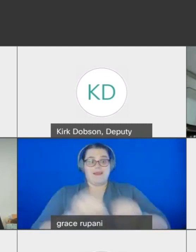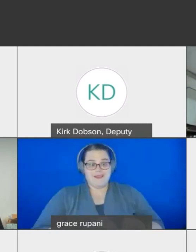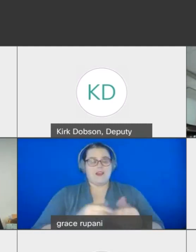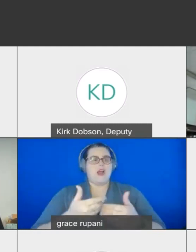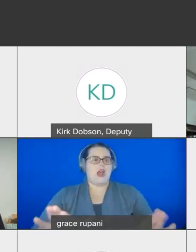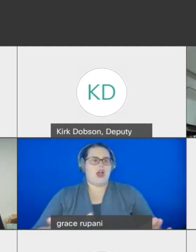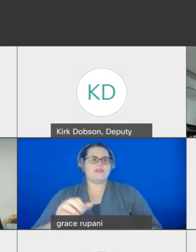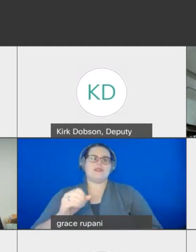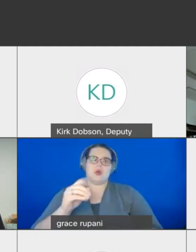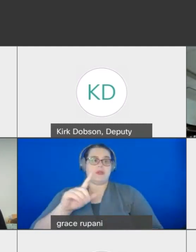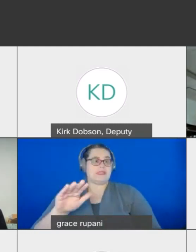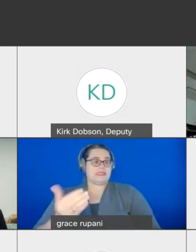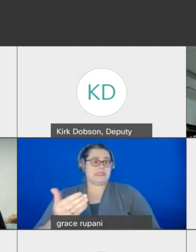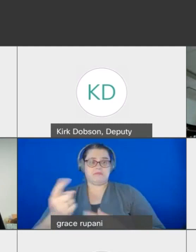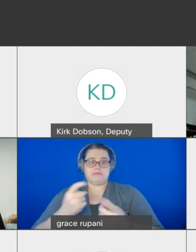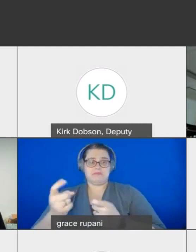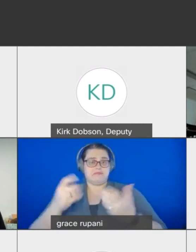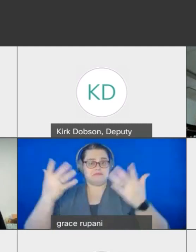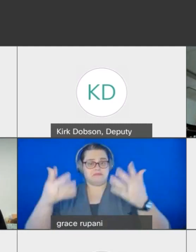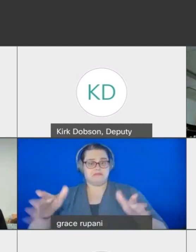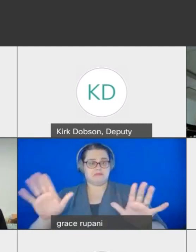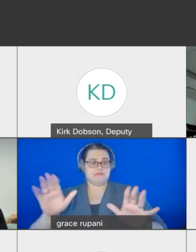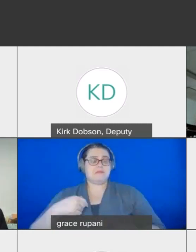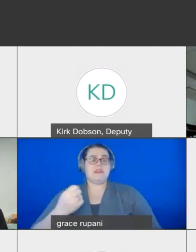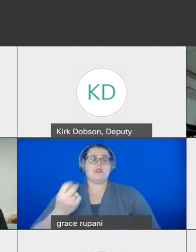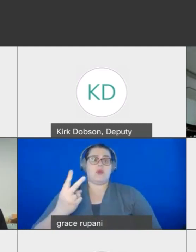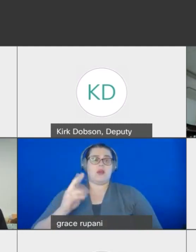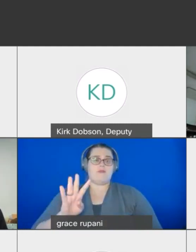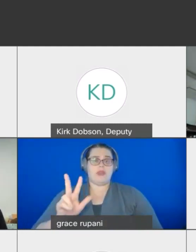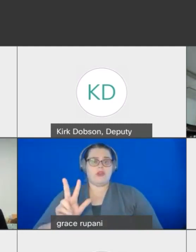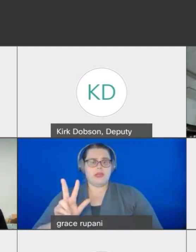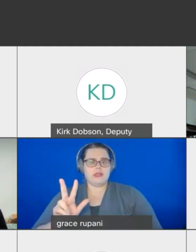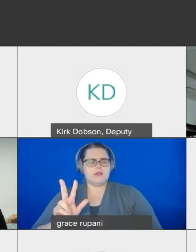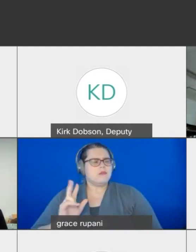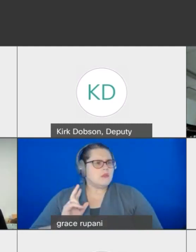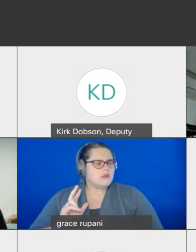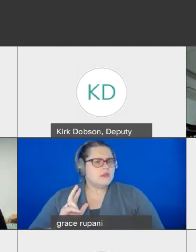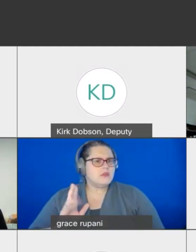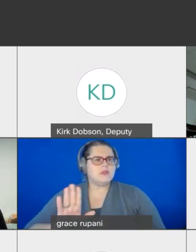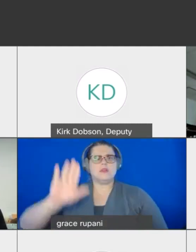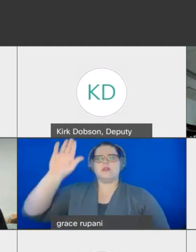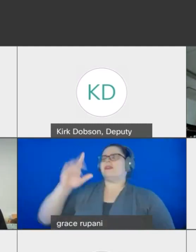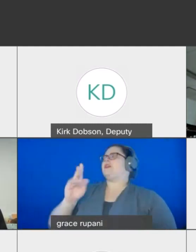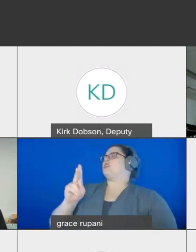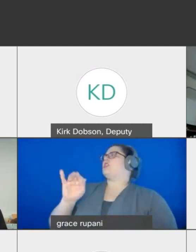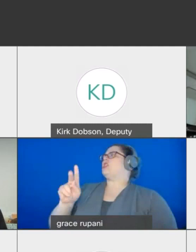does appear that we don't have more questions. It's 12:43. Director Reese, a question came into me privately.